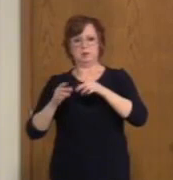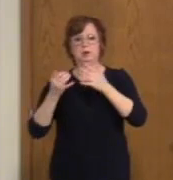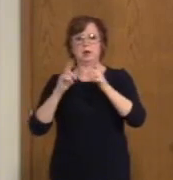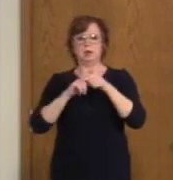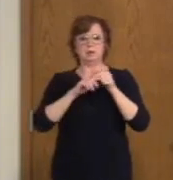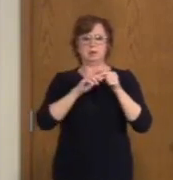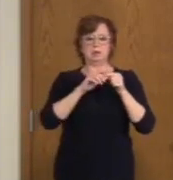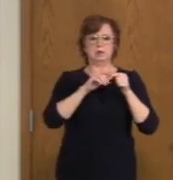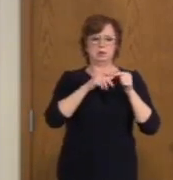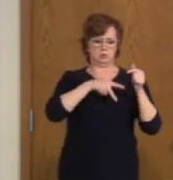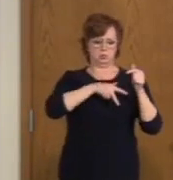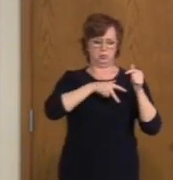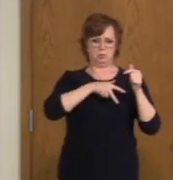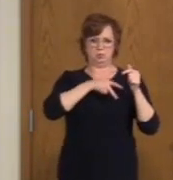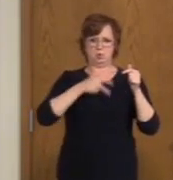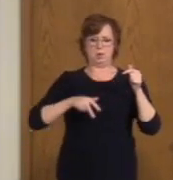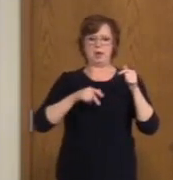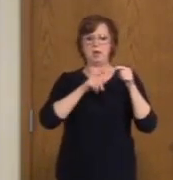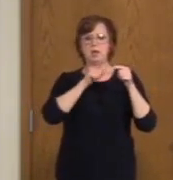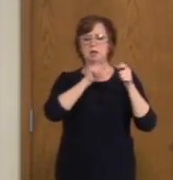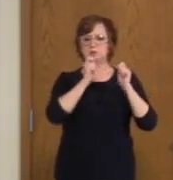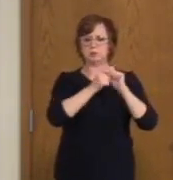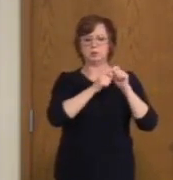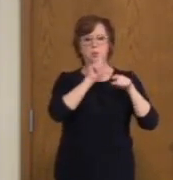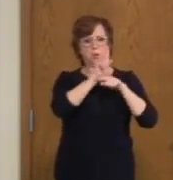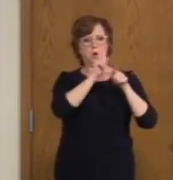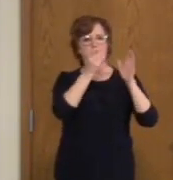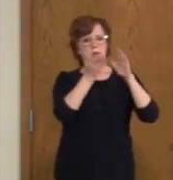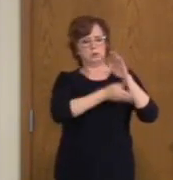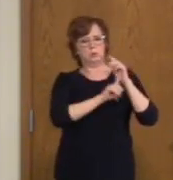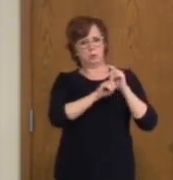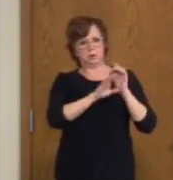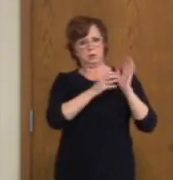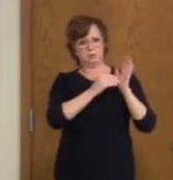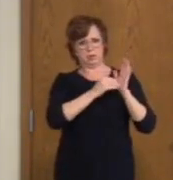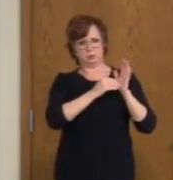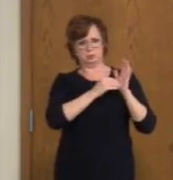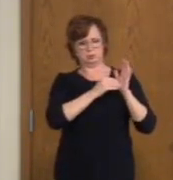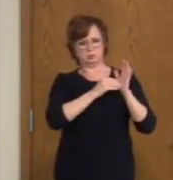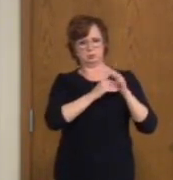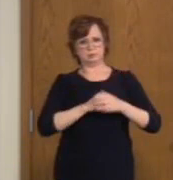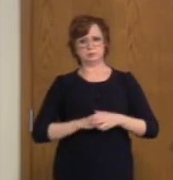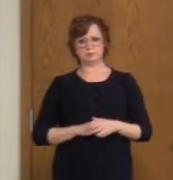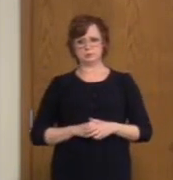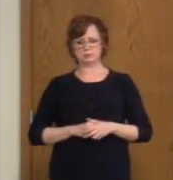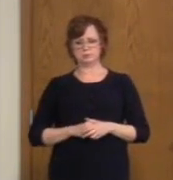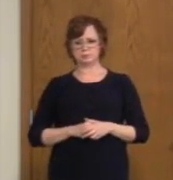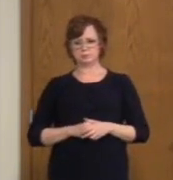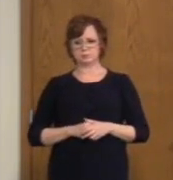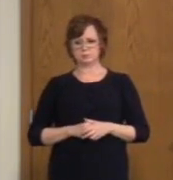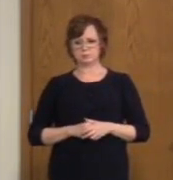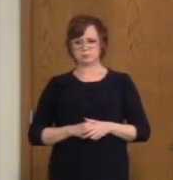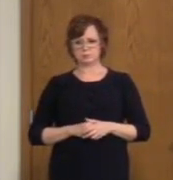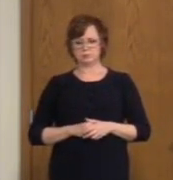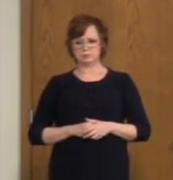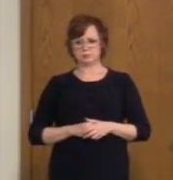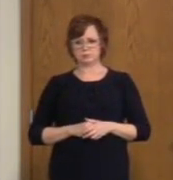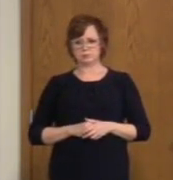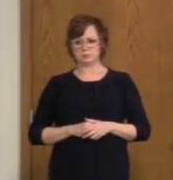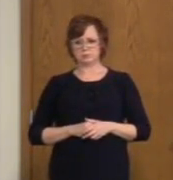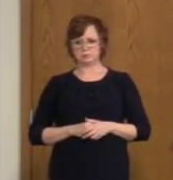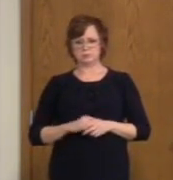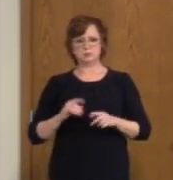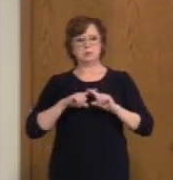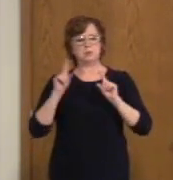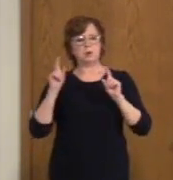even AstraZeneca at a global level remains a very safe and effective vaccine. And the small amounts that we get in Saskatchewan, like the Premier